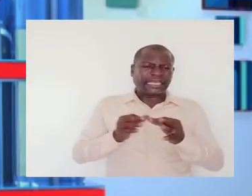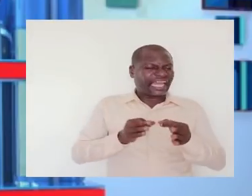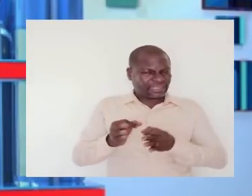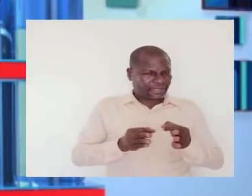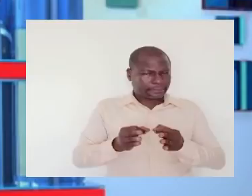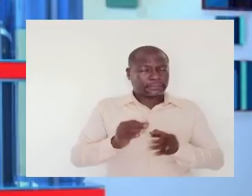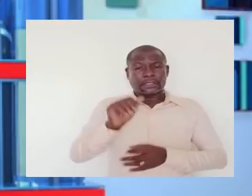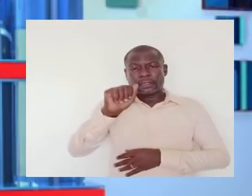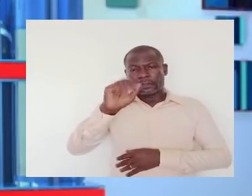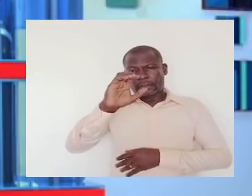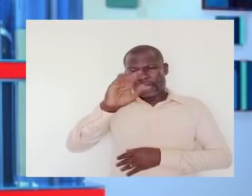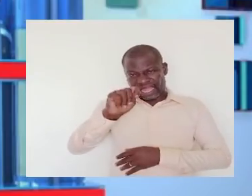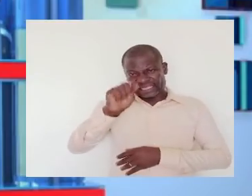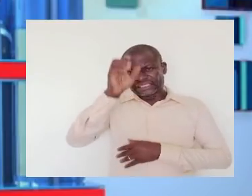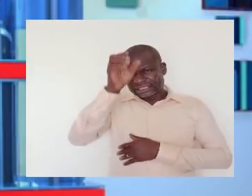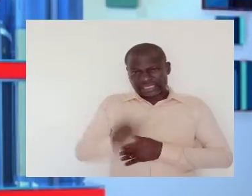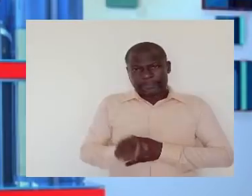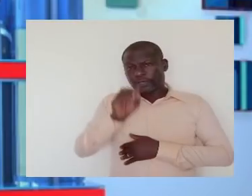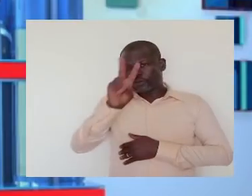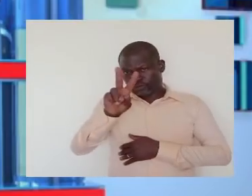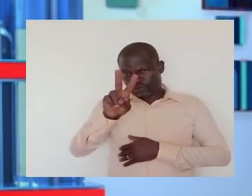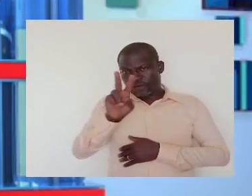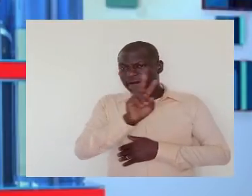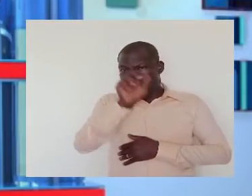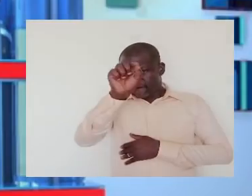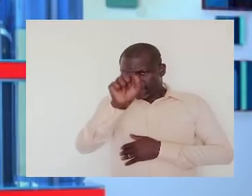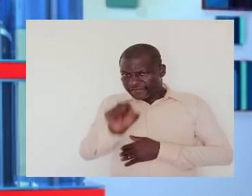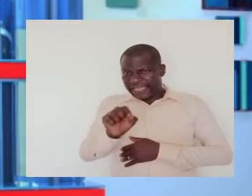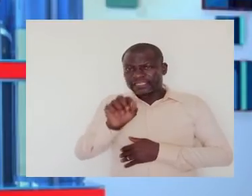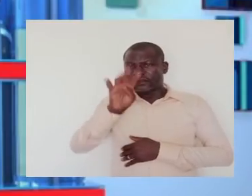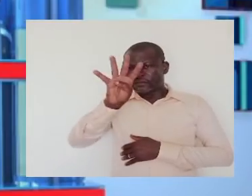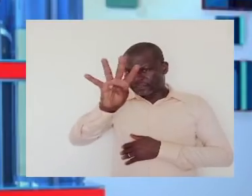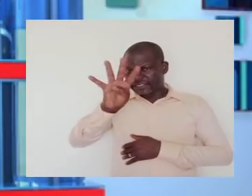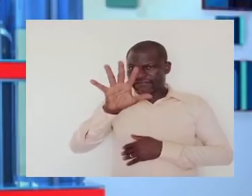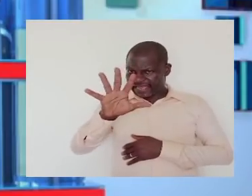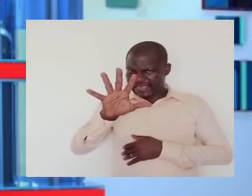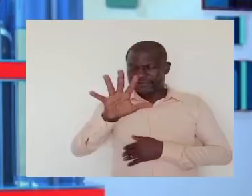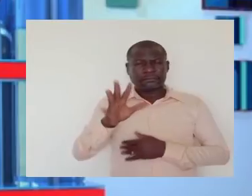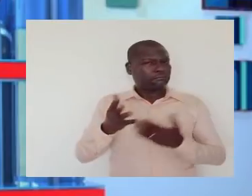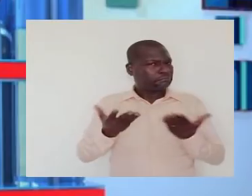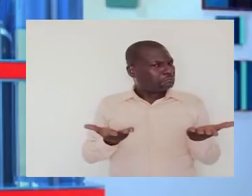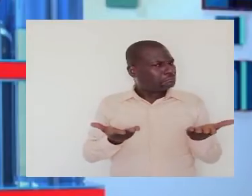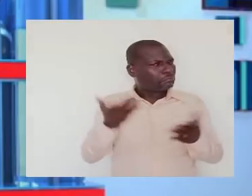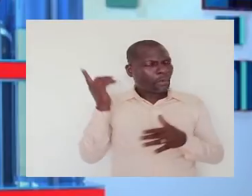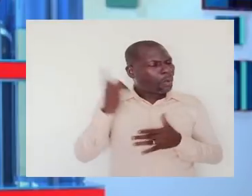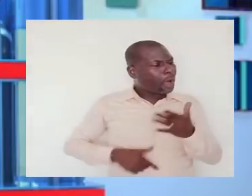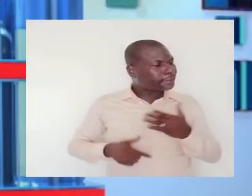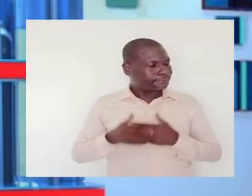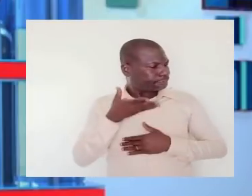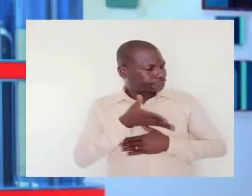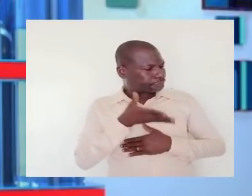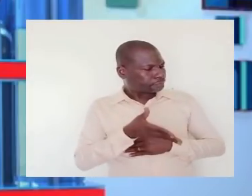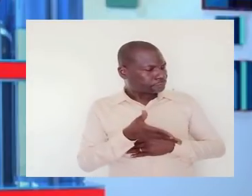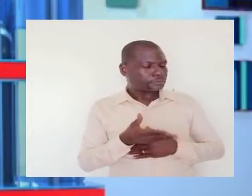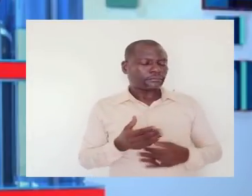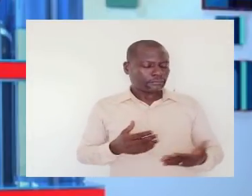ekasai Acts chapter 2 verse 45 no me asomafo onyuma etimie no echemo ayeye